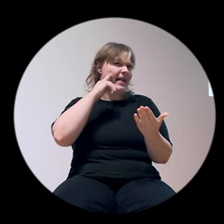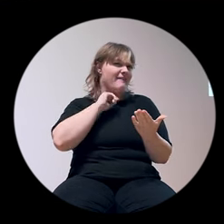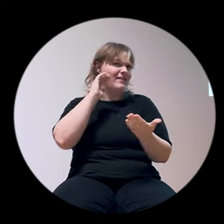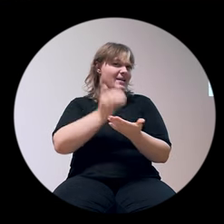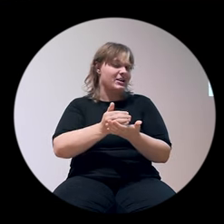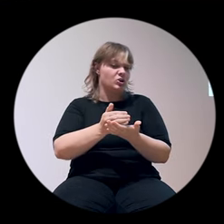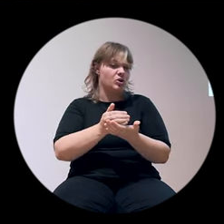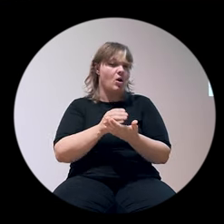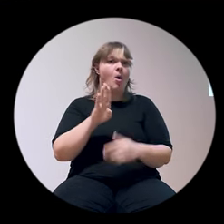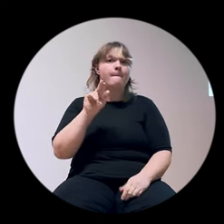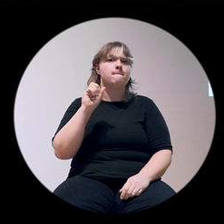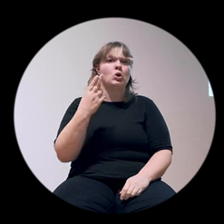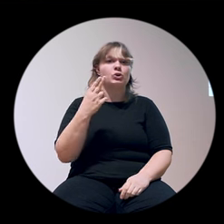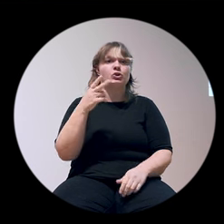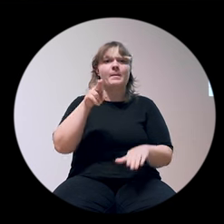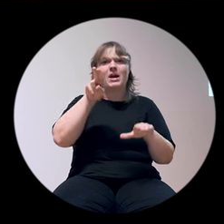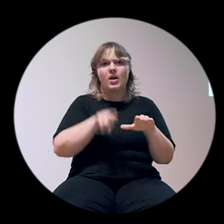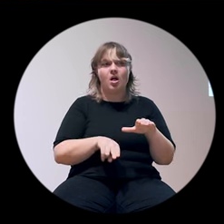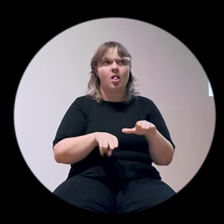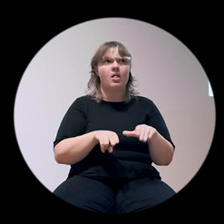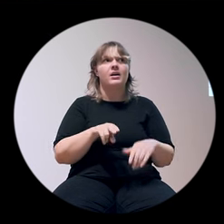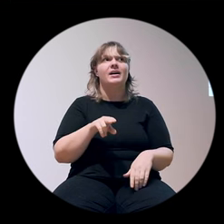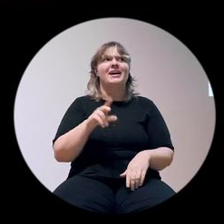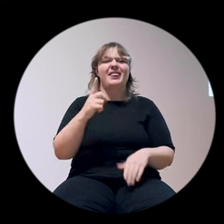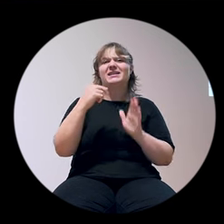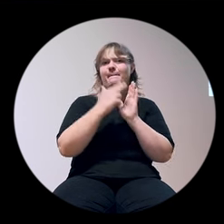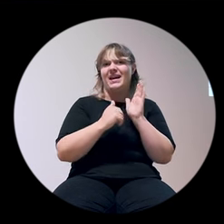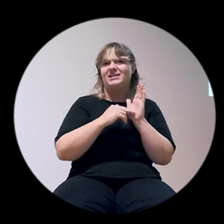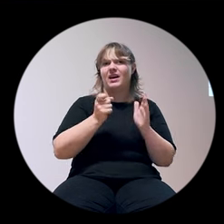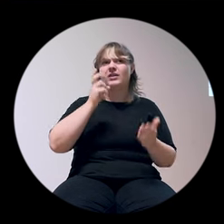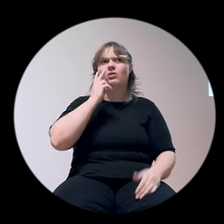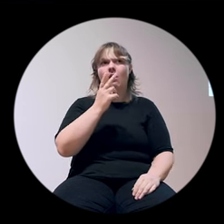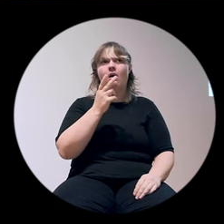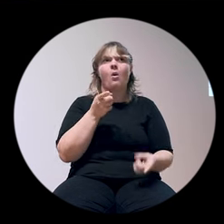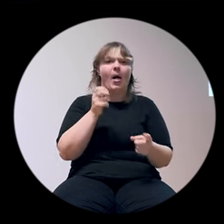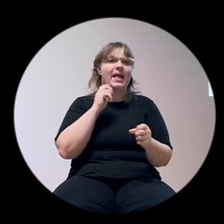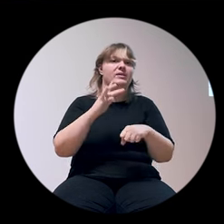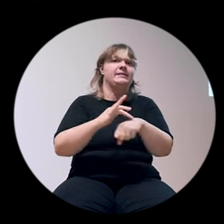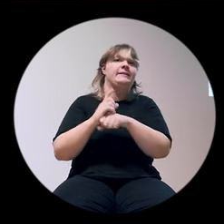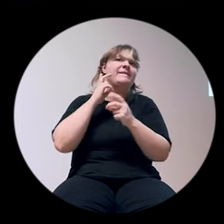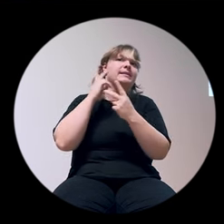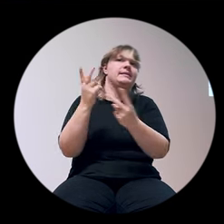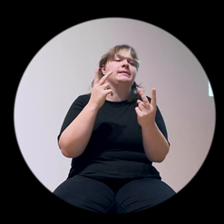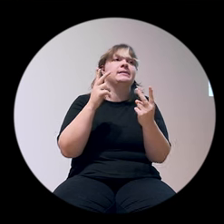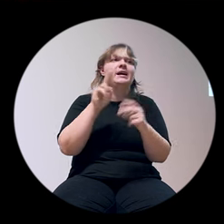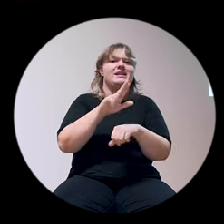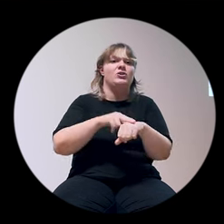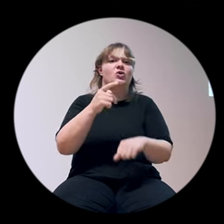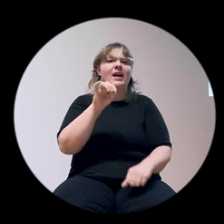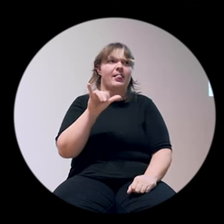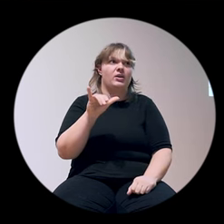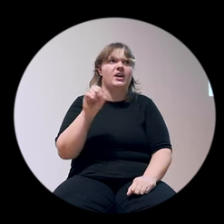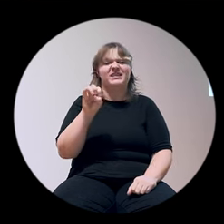here, but a bush burial is a painting that I saw while I was visiting in the National Gallery of Sydney or somewhere,